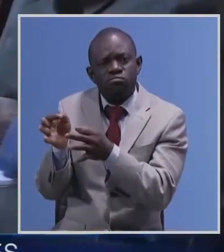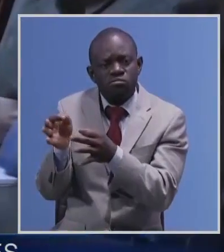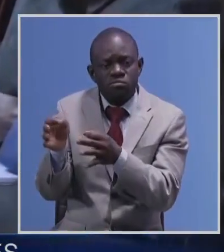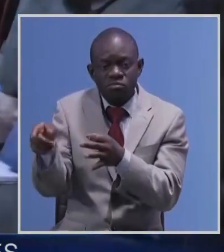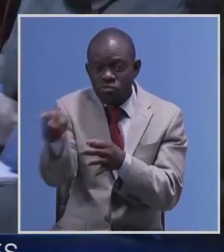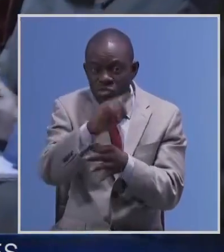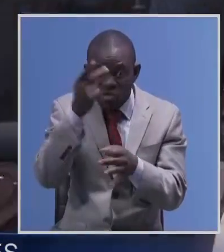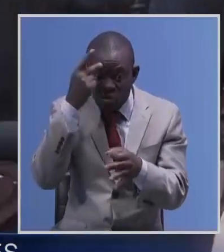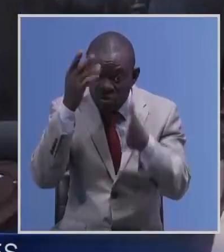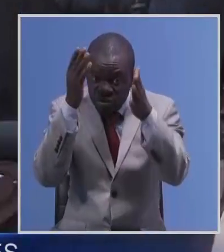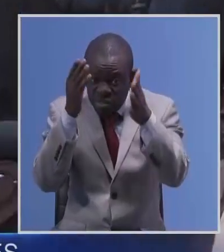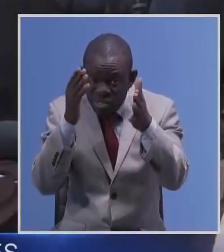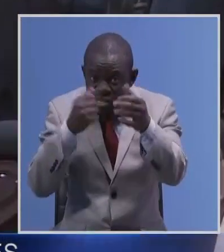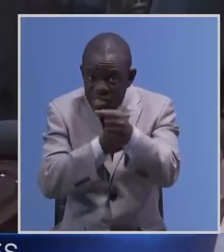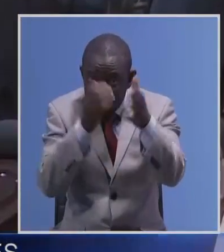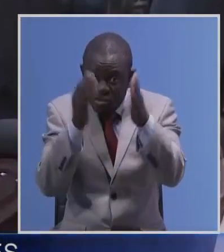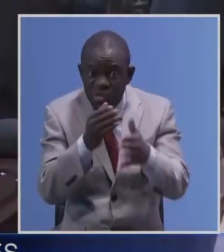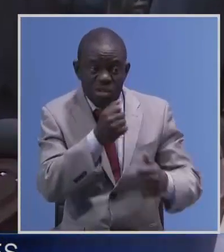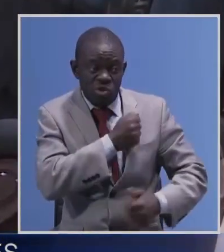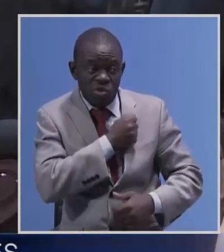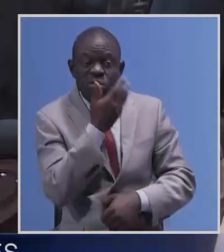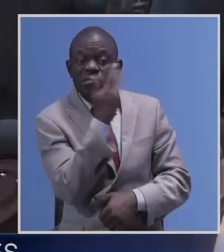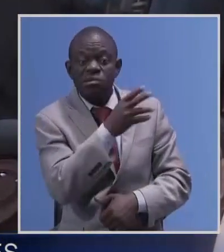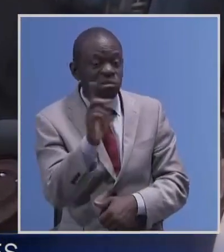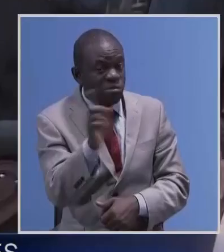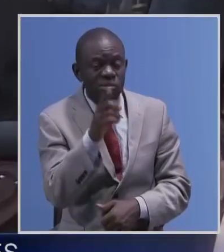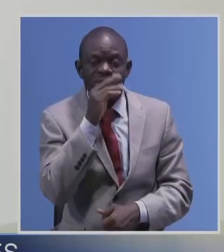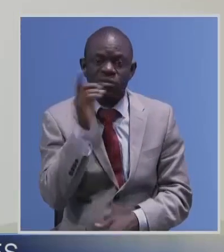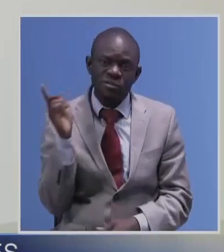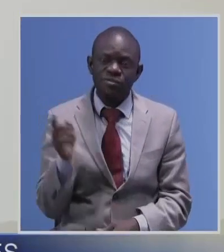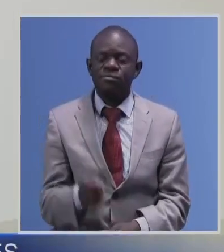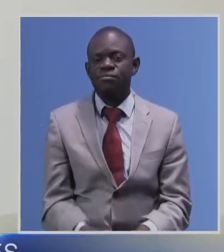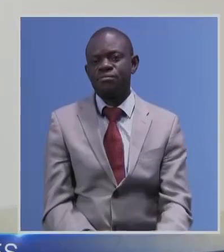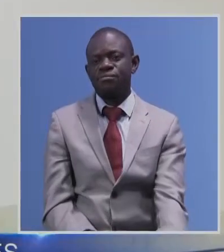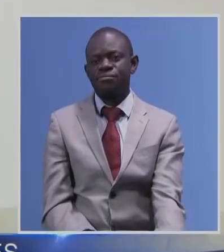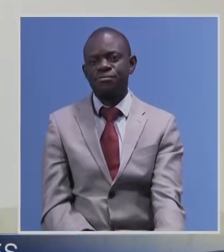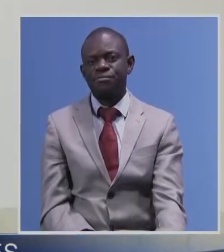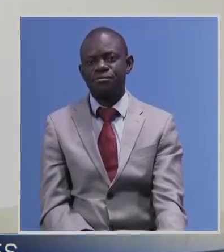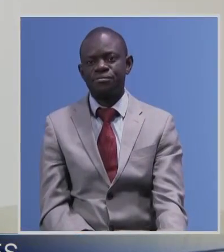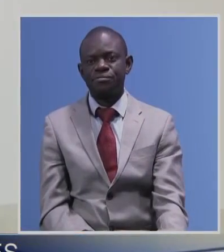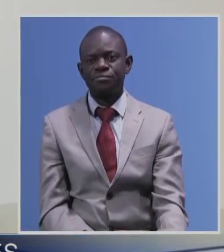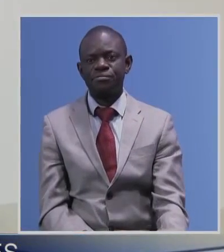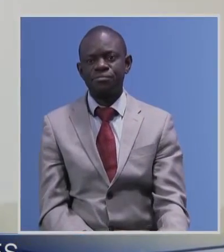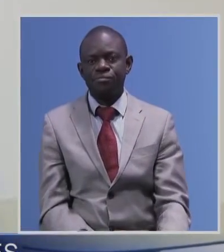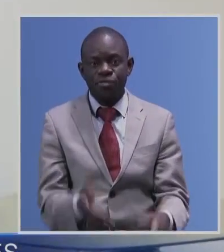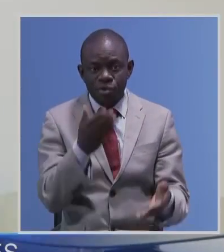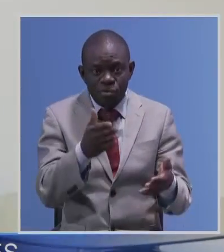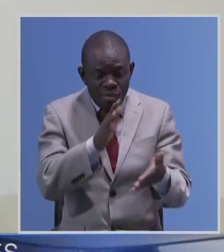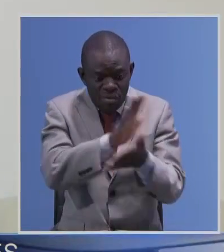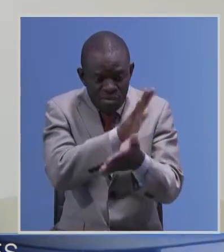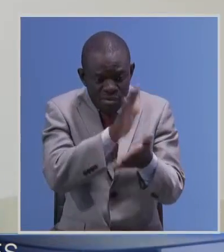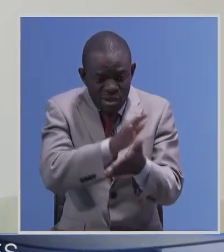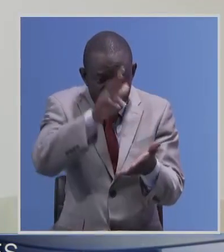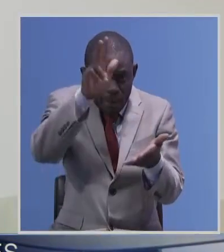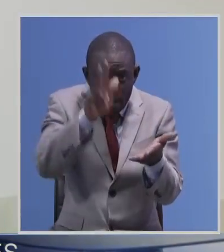SPF, it's not just signing documents, but it's living in the spirit of what you have signed and agreed